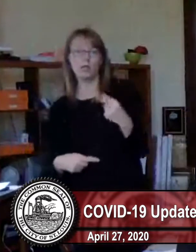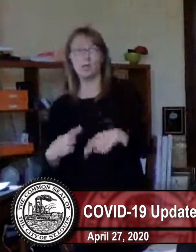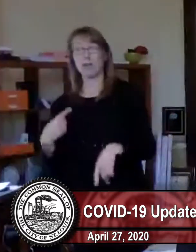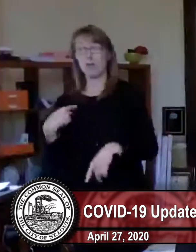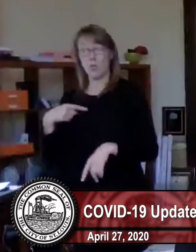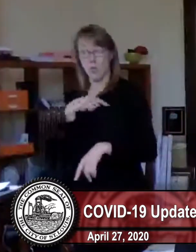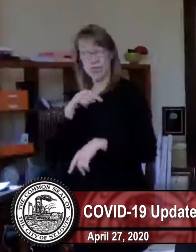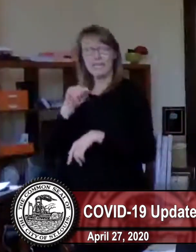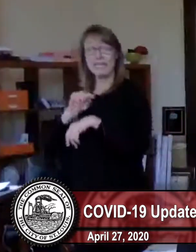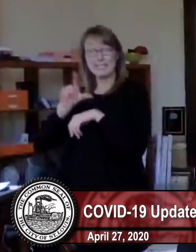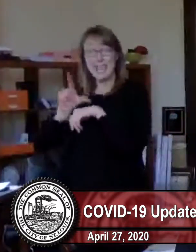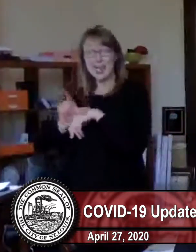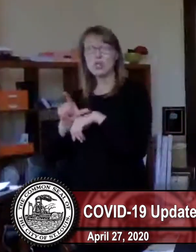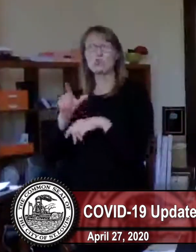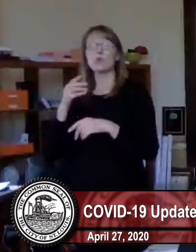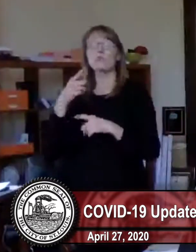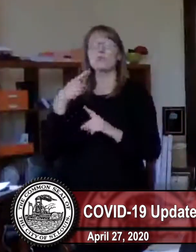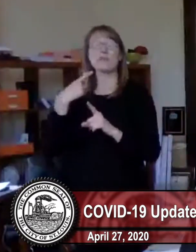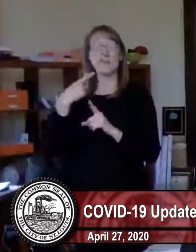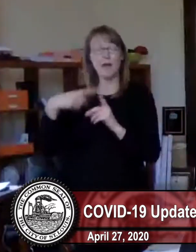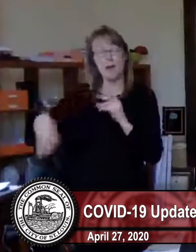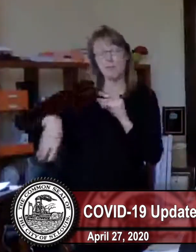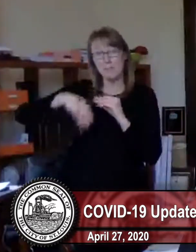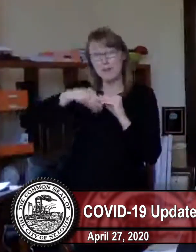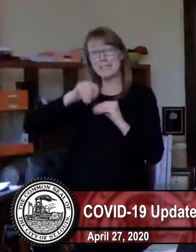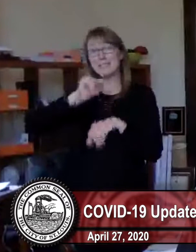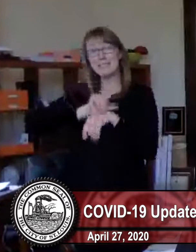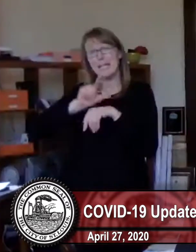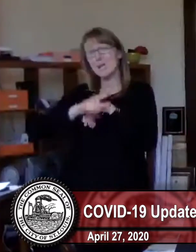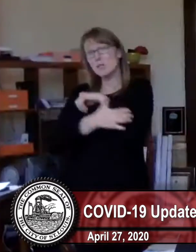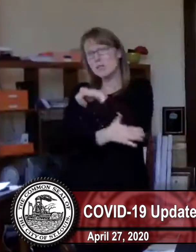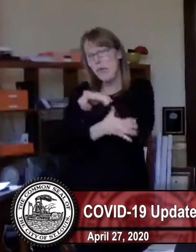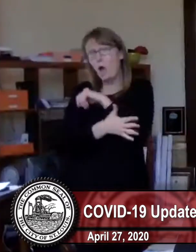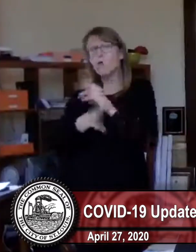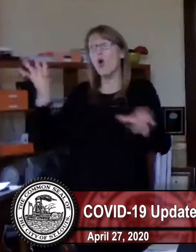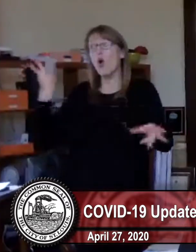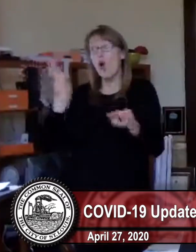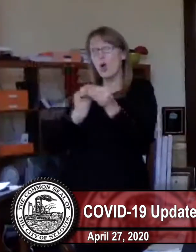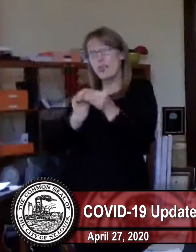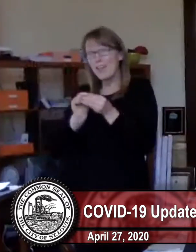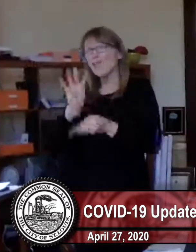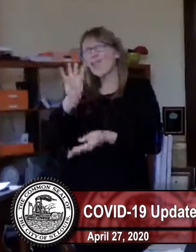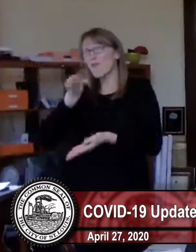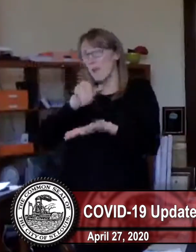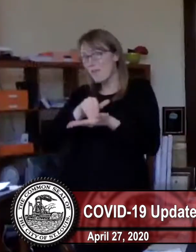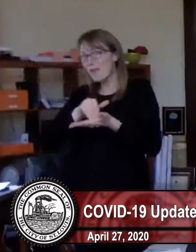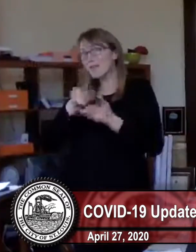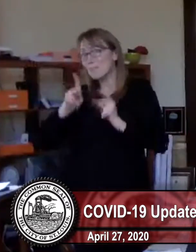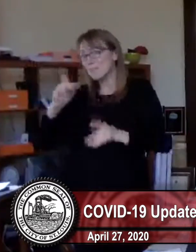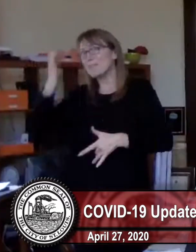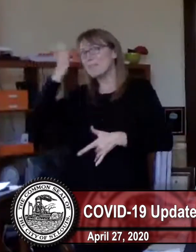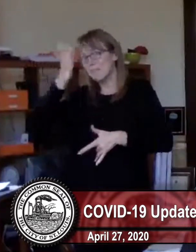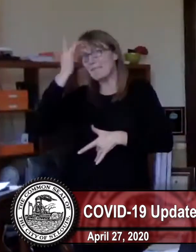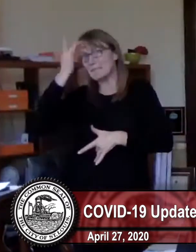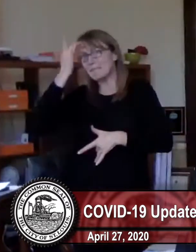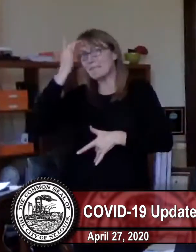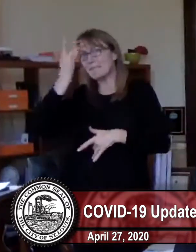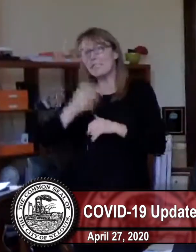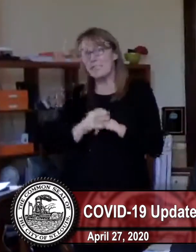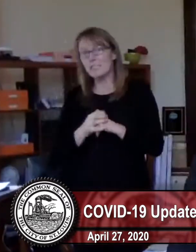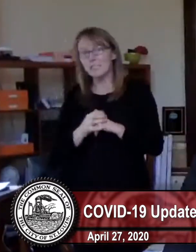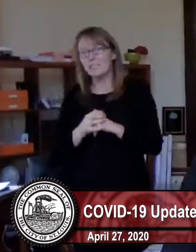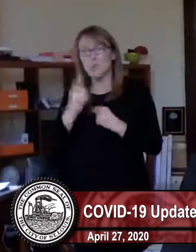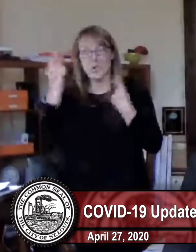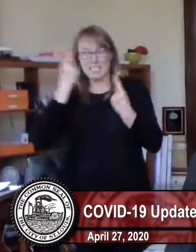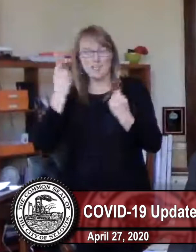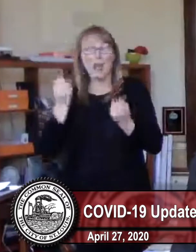4,000 cases. So we just are in a different place with regard to the number of cases and with regard to the number of people that are getting ill.